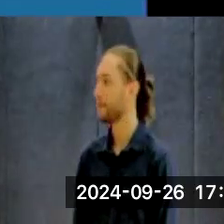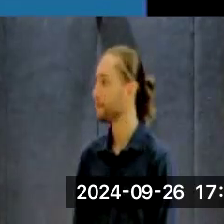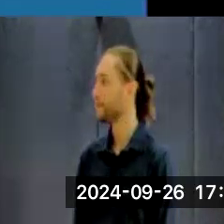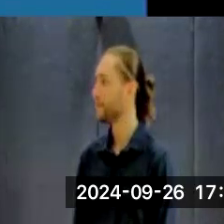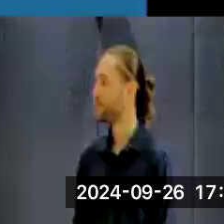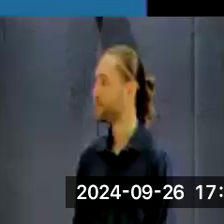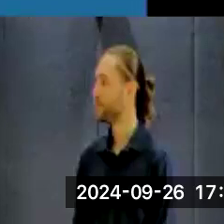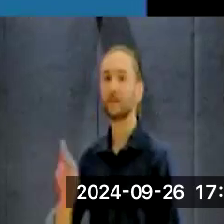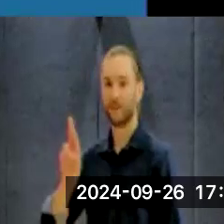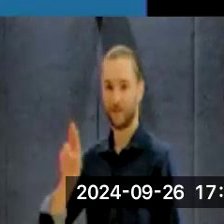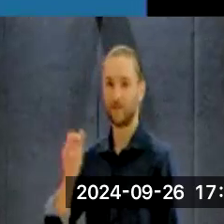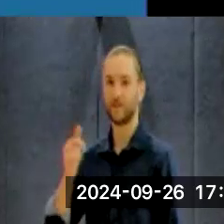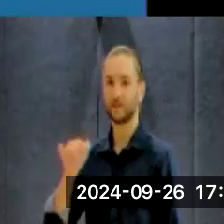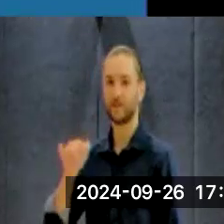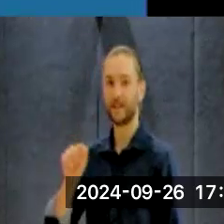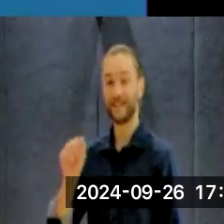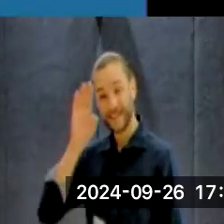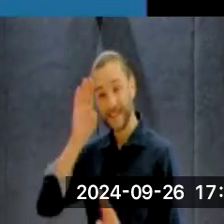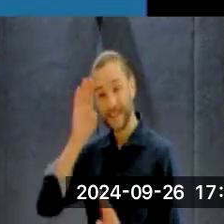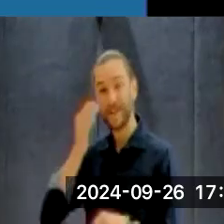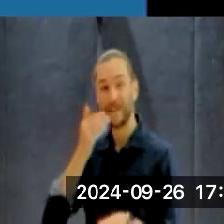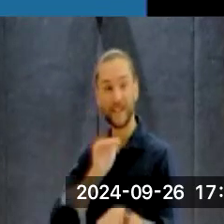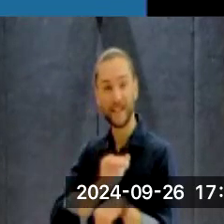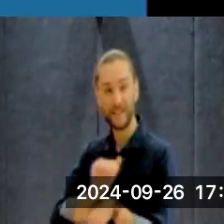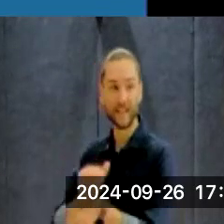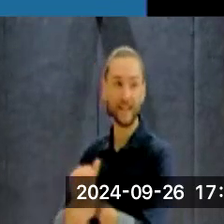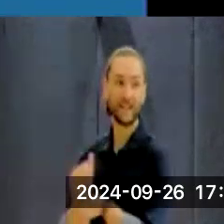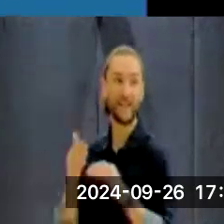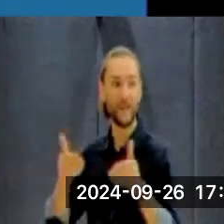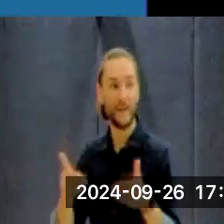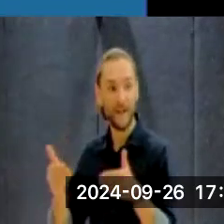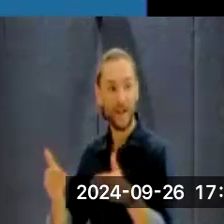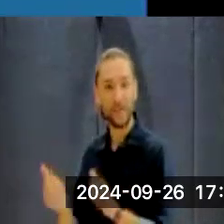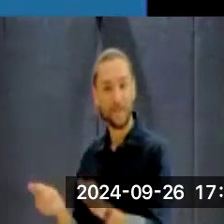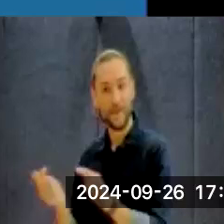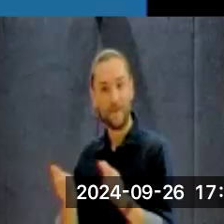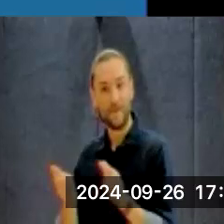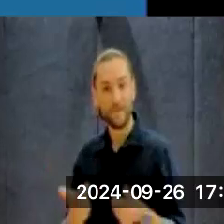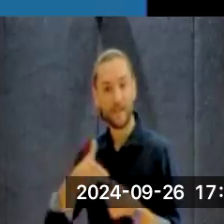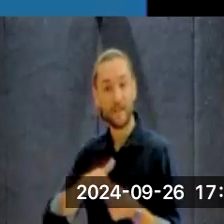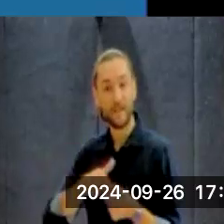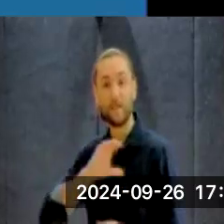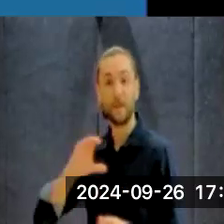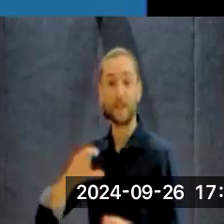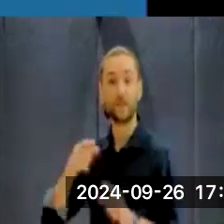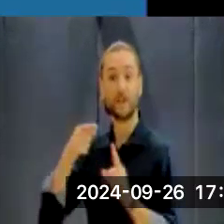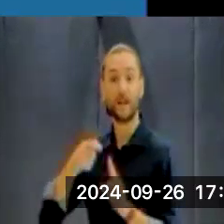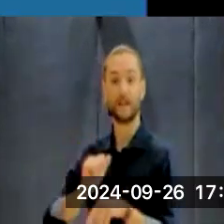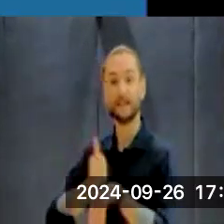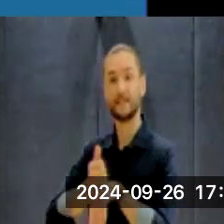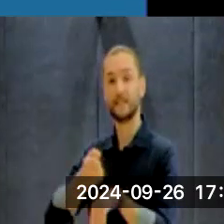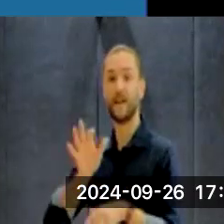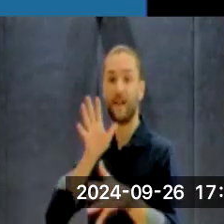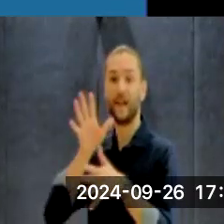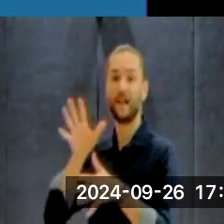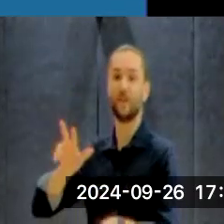All right. Well, good evening, everybody. I'd like to welcome everybody to the Commission on the State of Haiti's third Community Forum